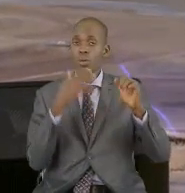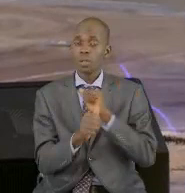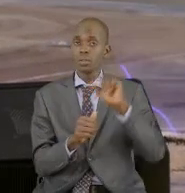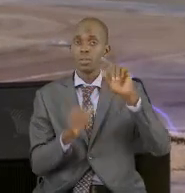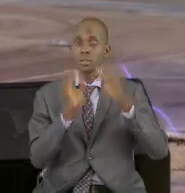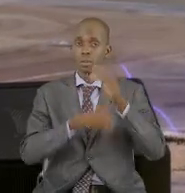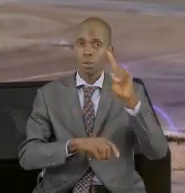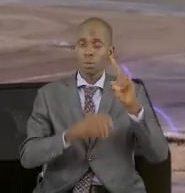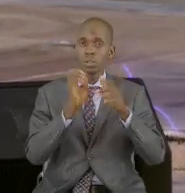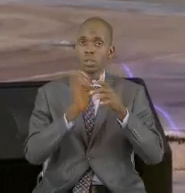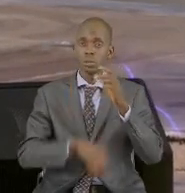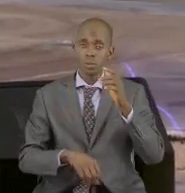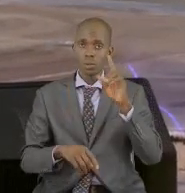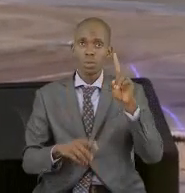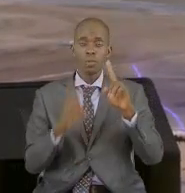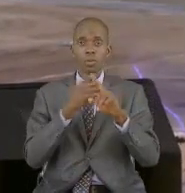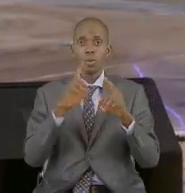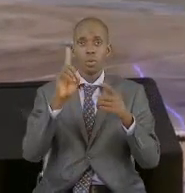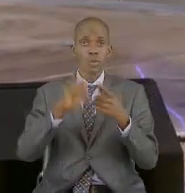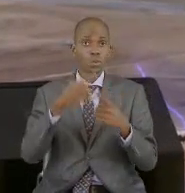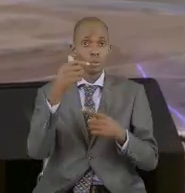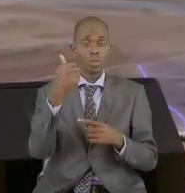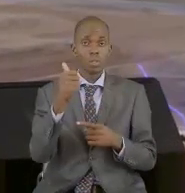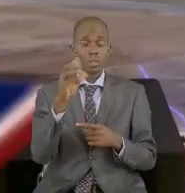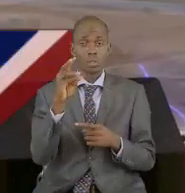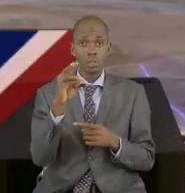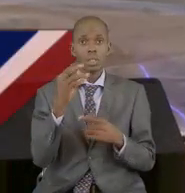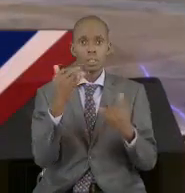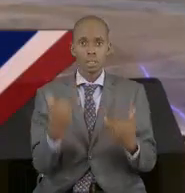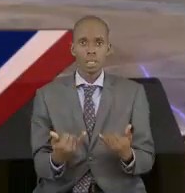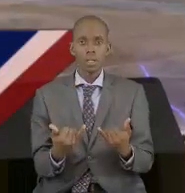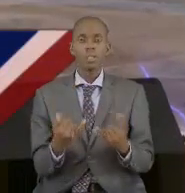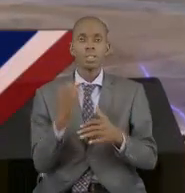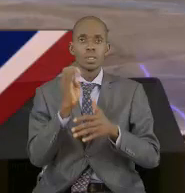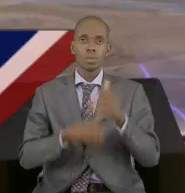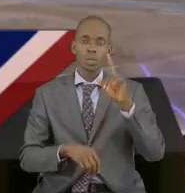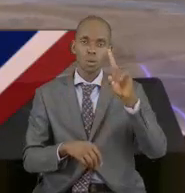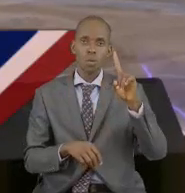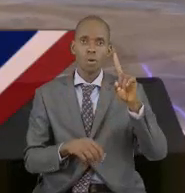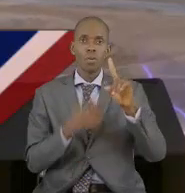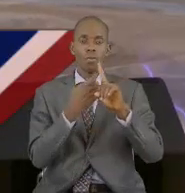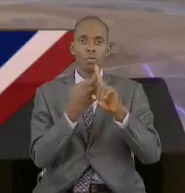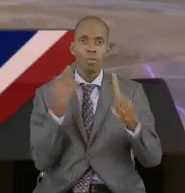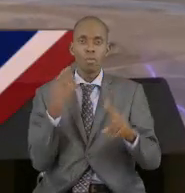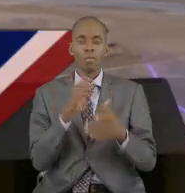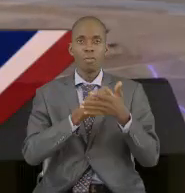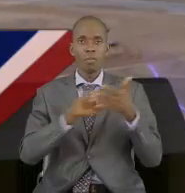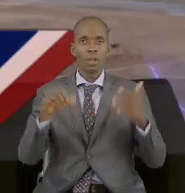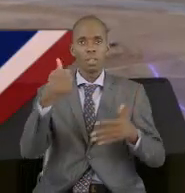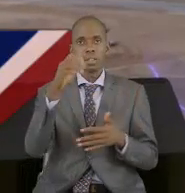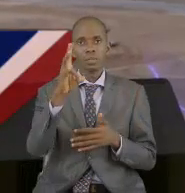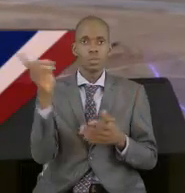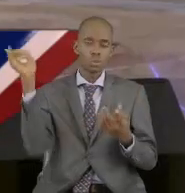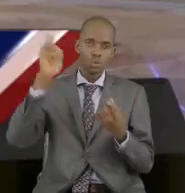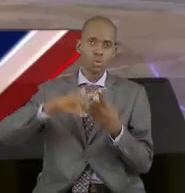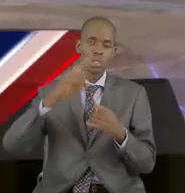16. Today, we're coming to verse 17, all through to the end of the chapter. Look